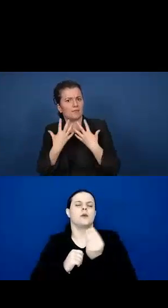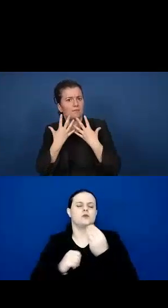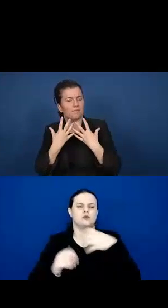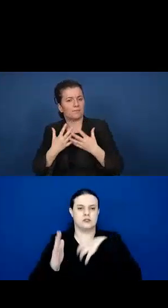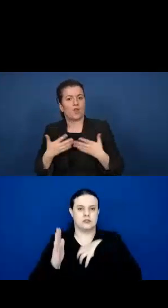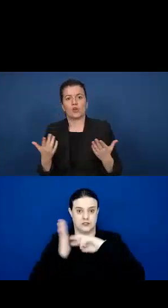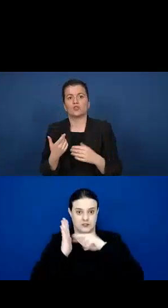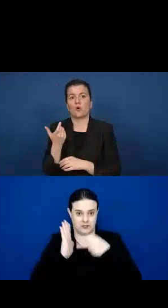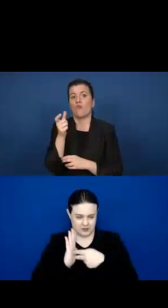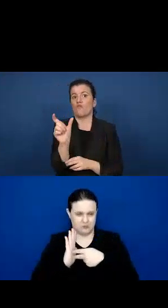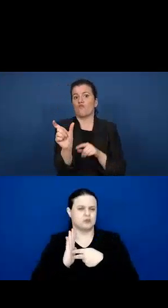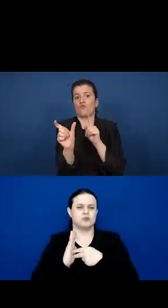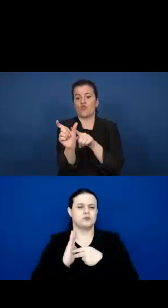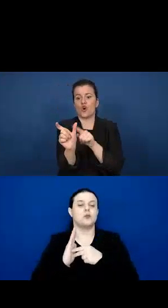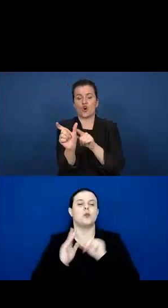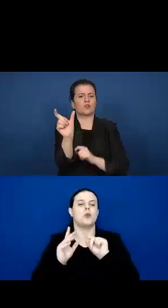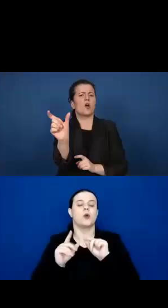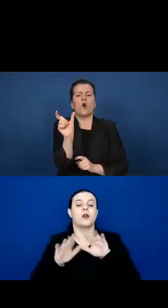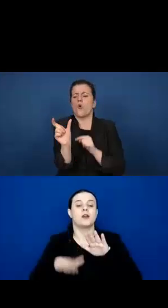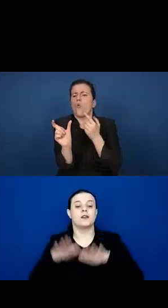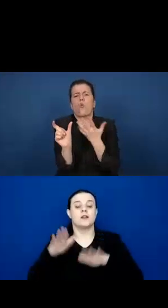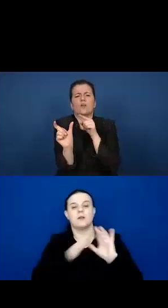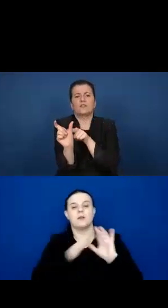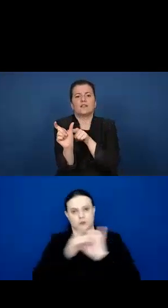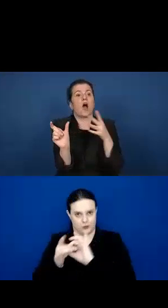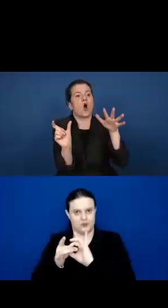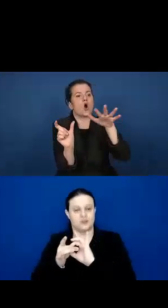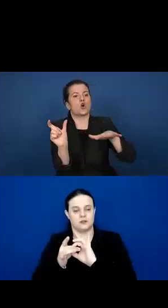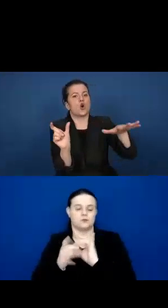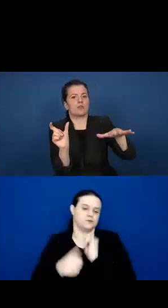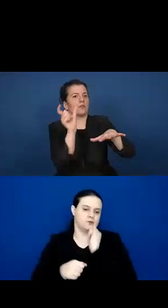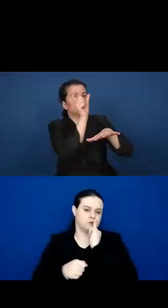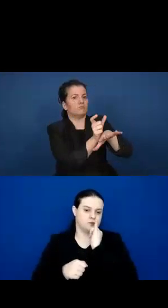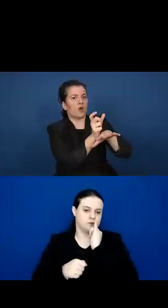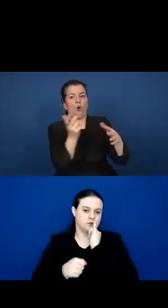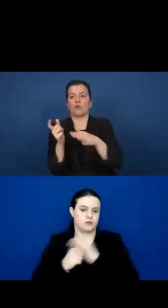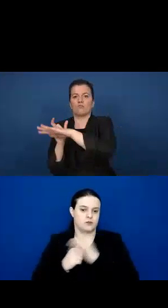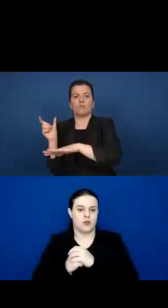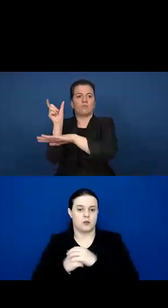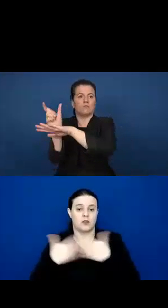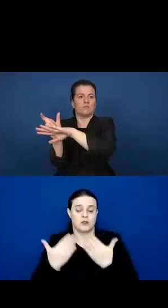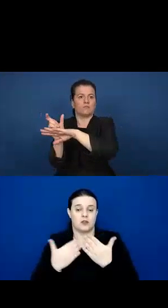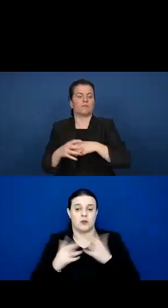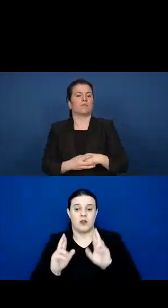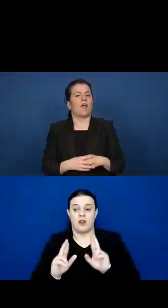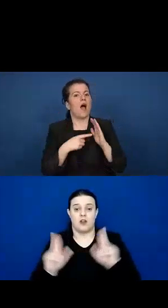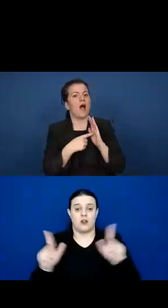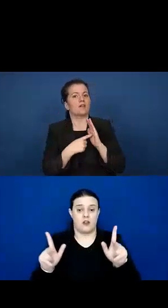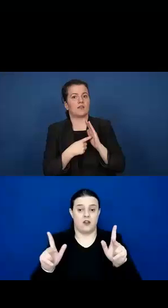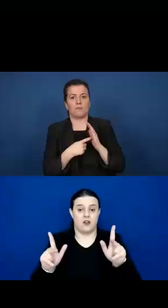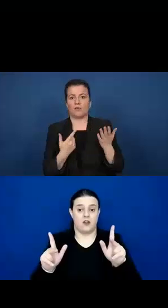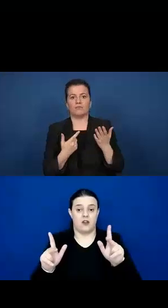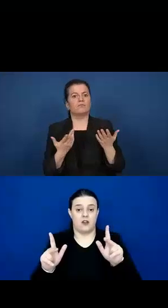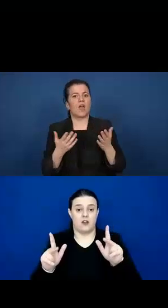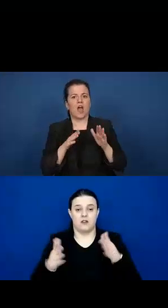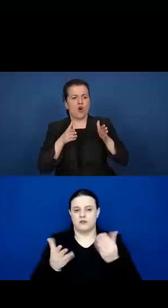word depends on its context. For example, riverbank is different from bank as a financial